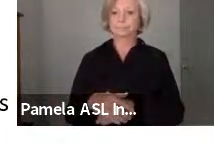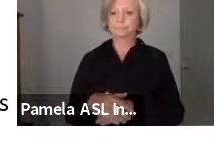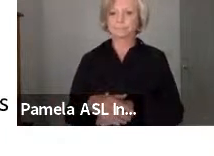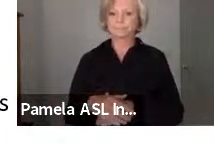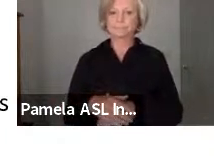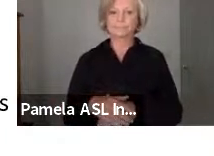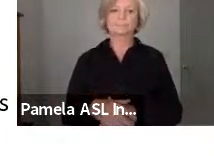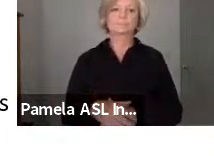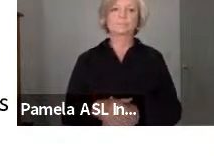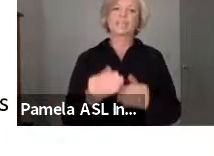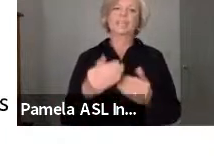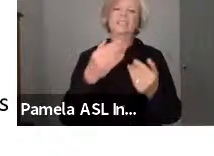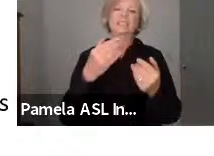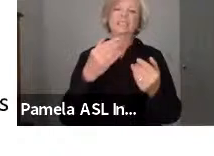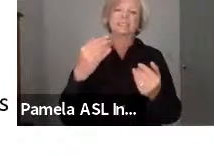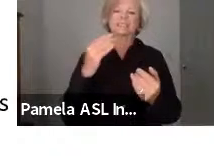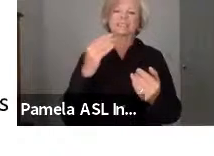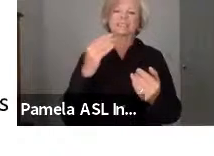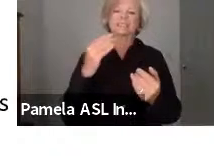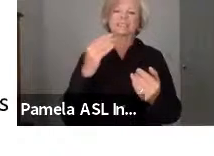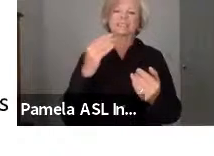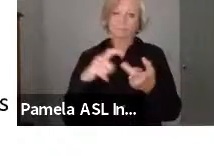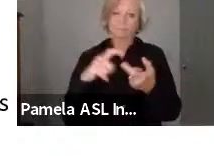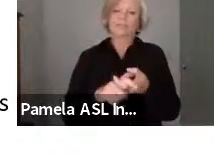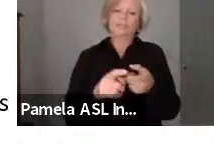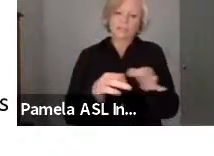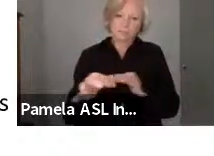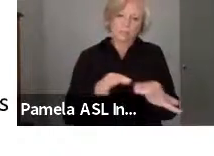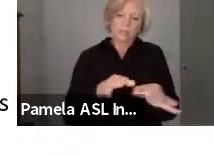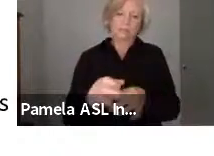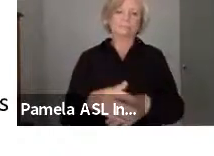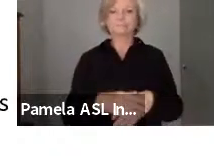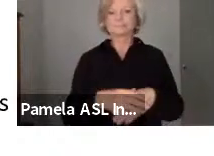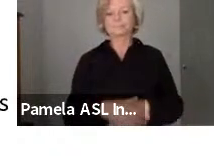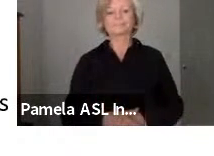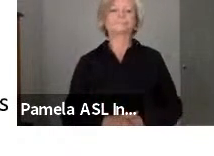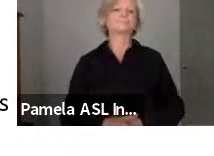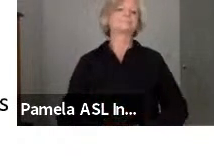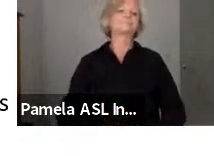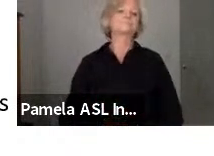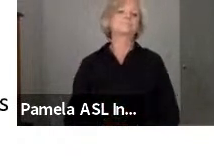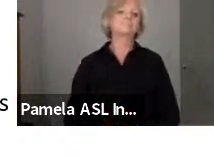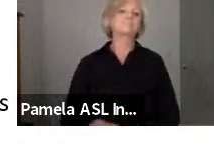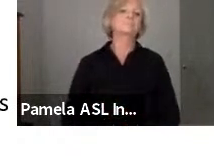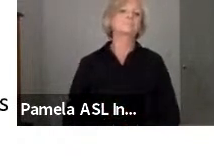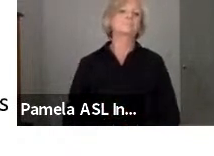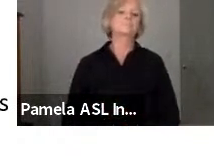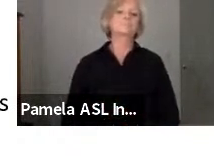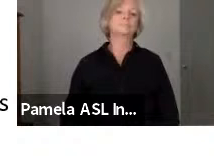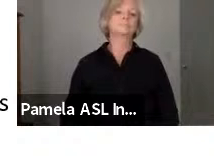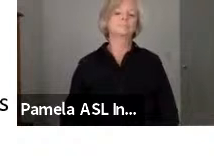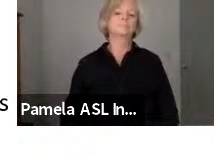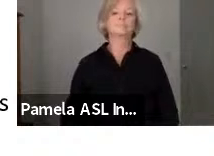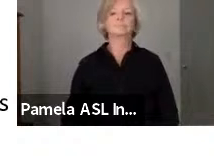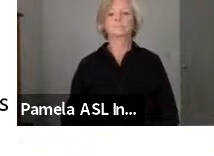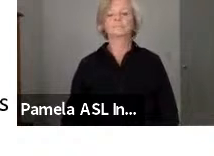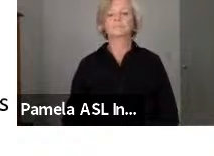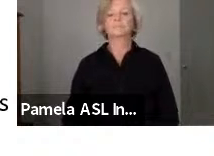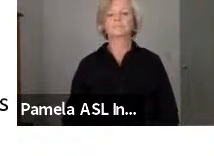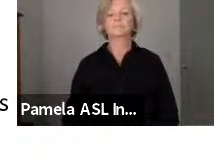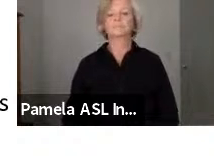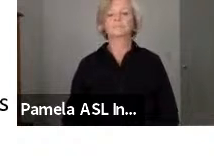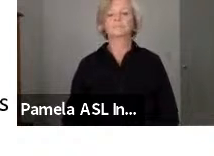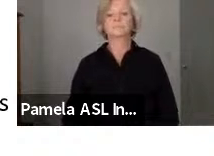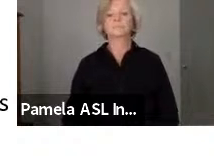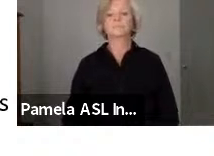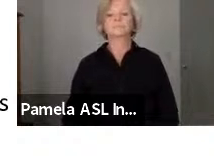la reunión del concejal de equipo de vacunación de la comunidad. es la del 9 de noviembre del 2021.